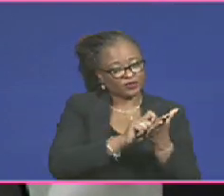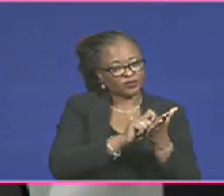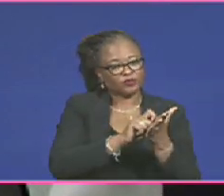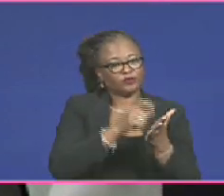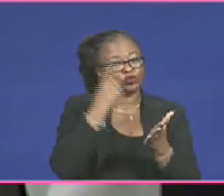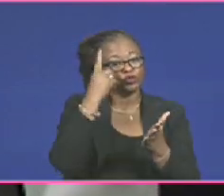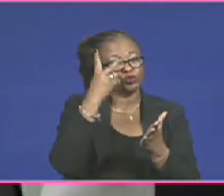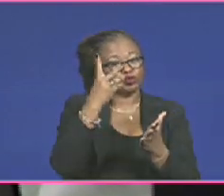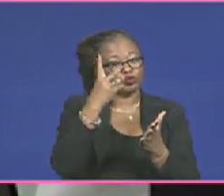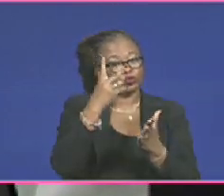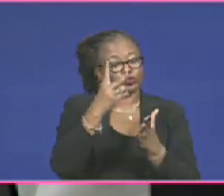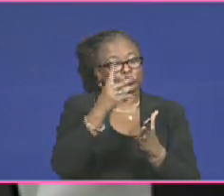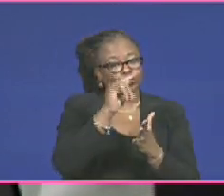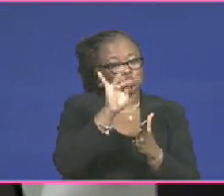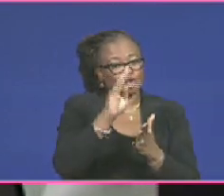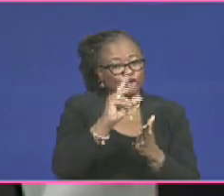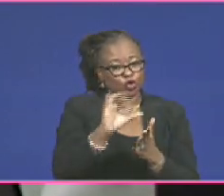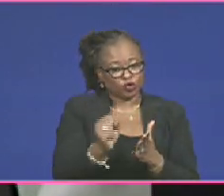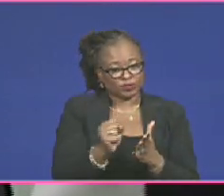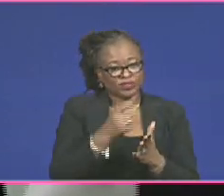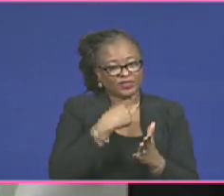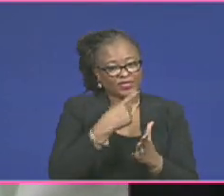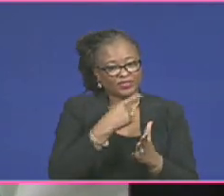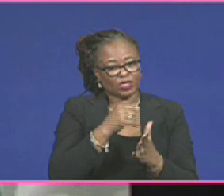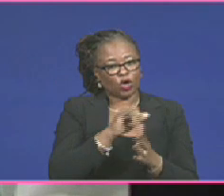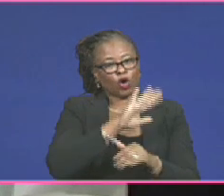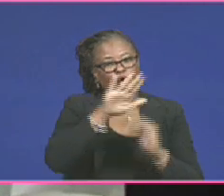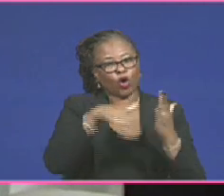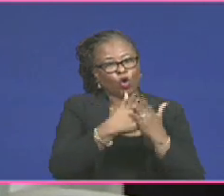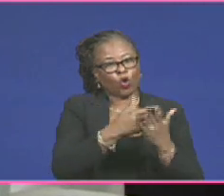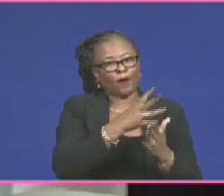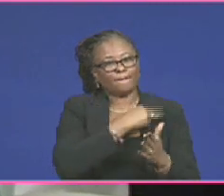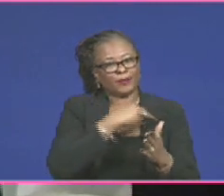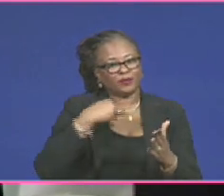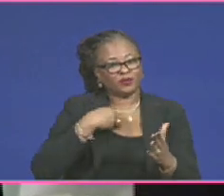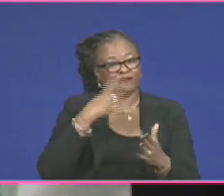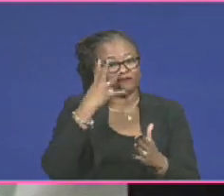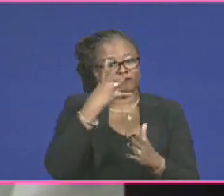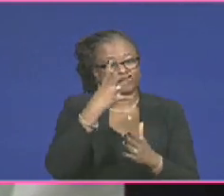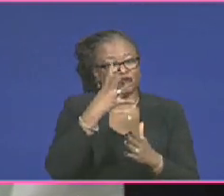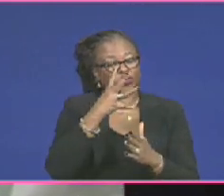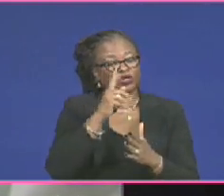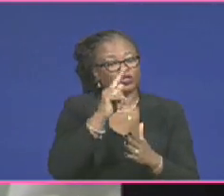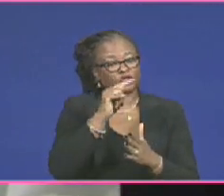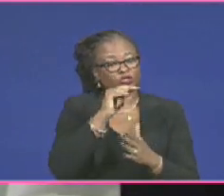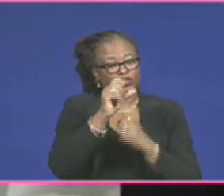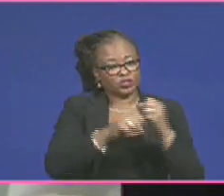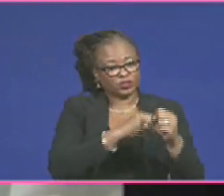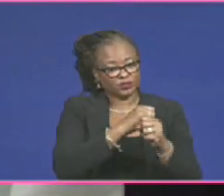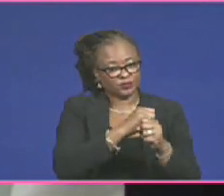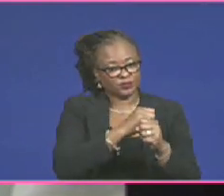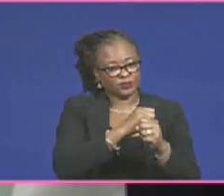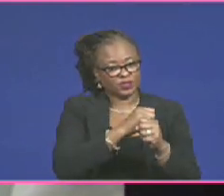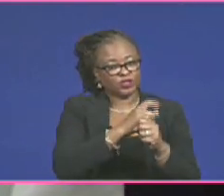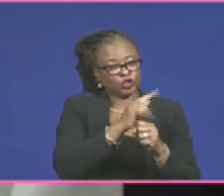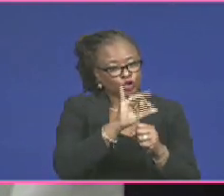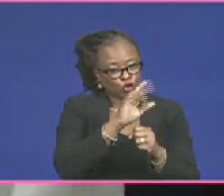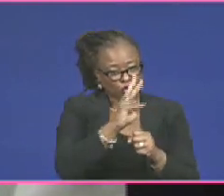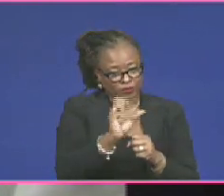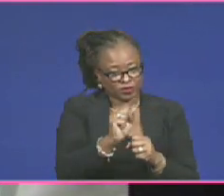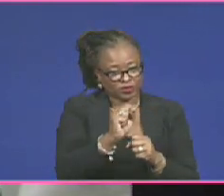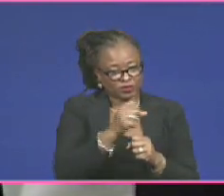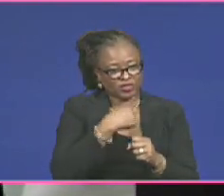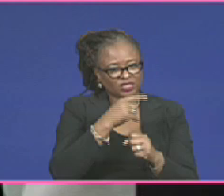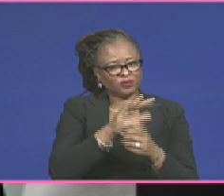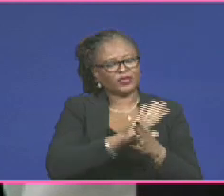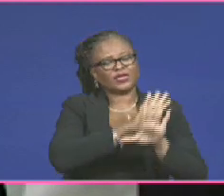terms. Then it come back and says all members can serve 4 terms. So that's, you know, that need to be cleared up, and the only way that can be